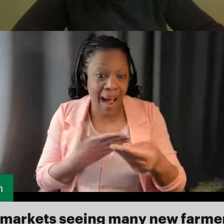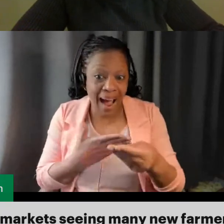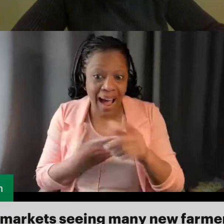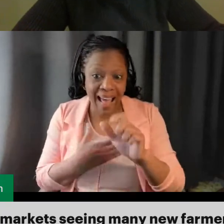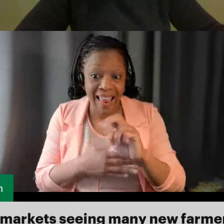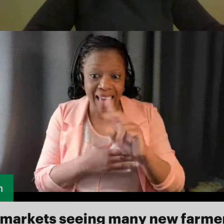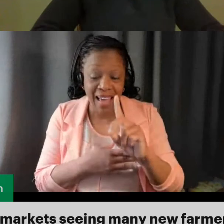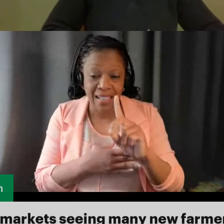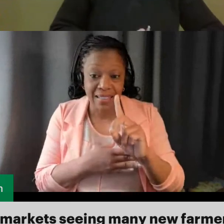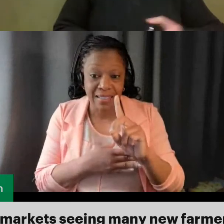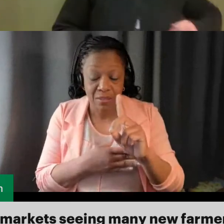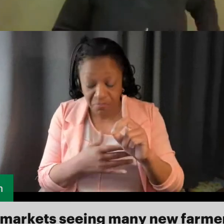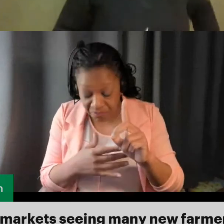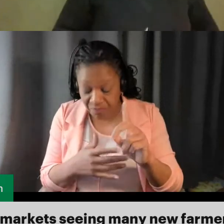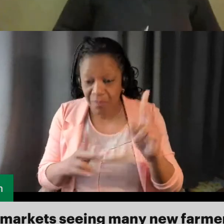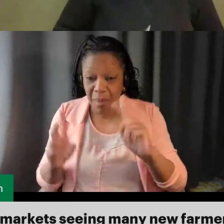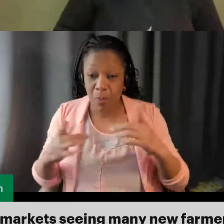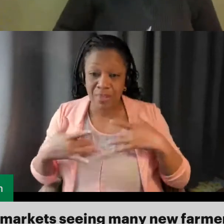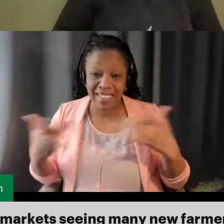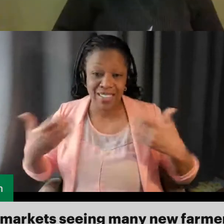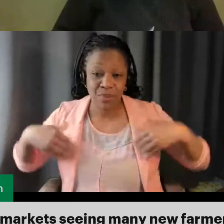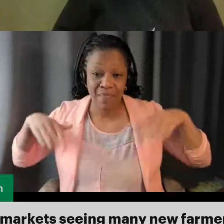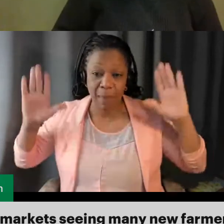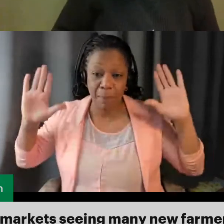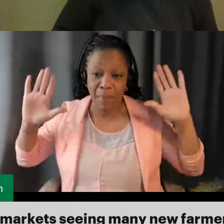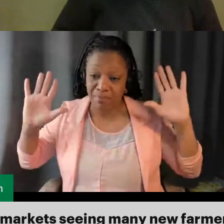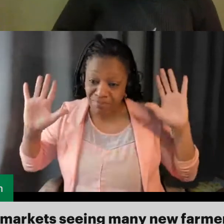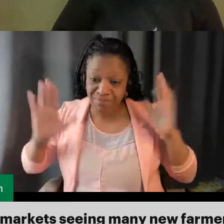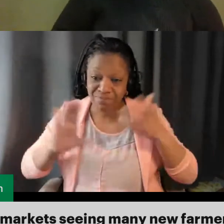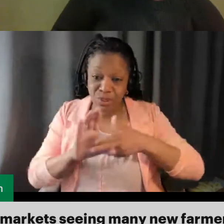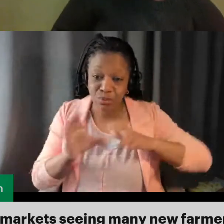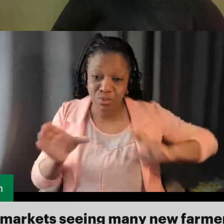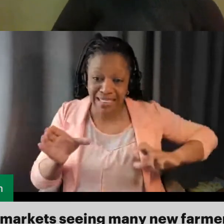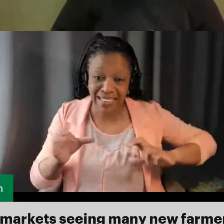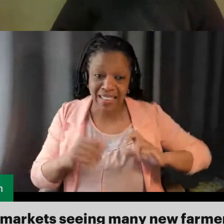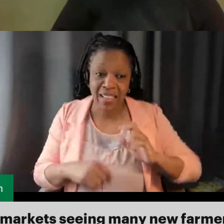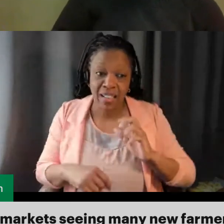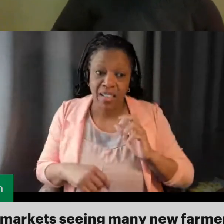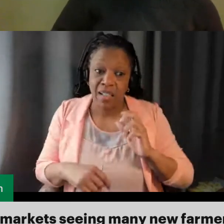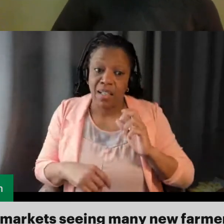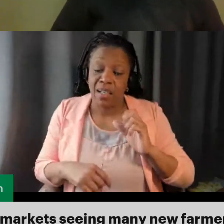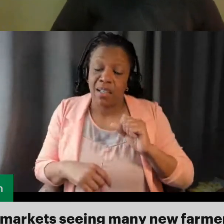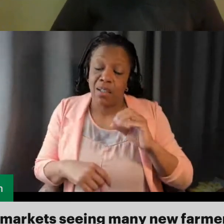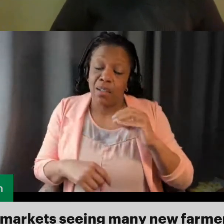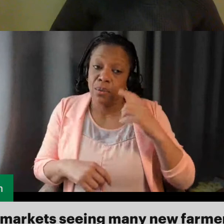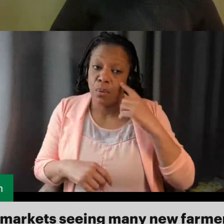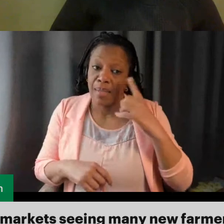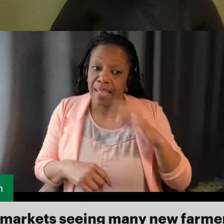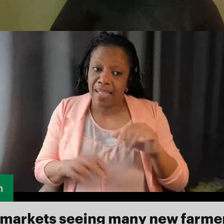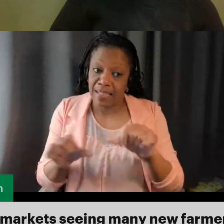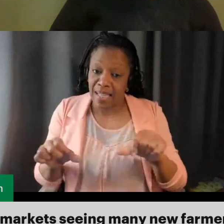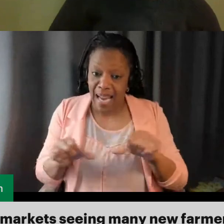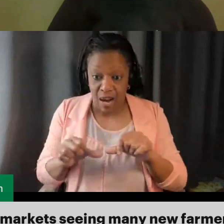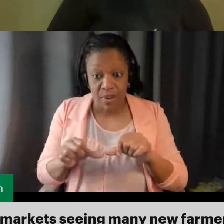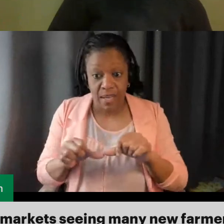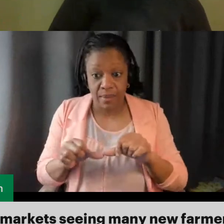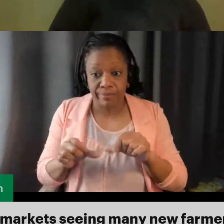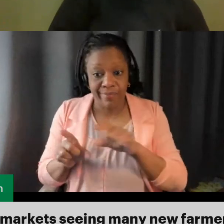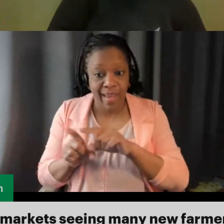up. So I think that's another area that we, as a whole group, I mean, I'm